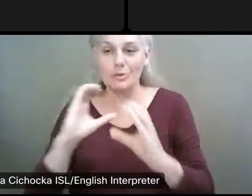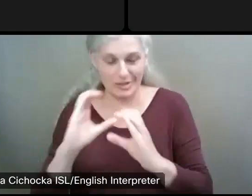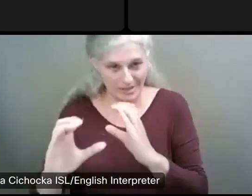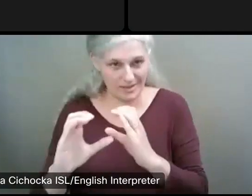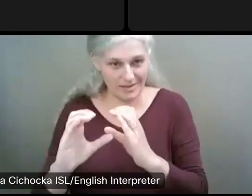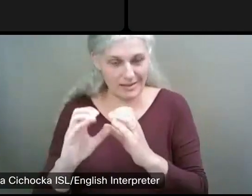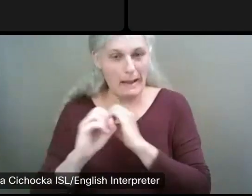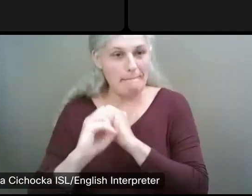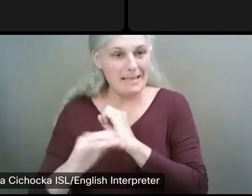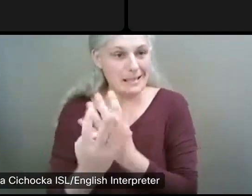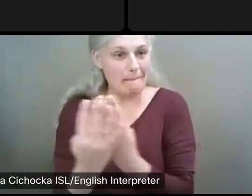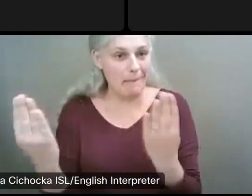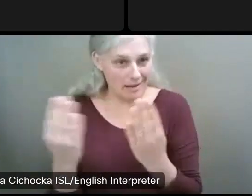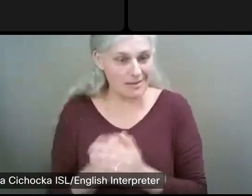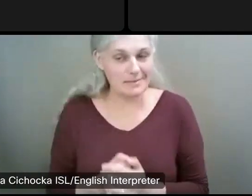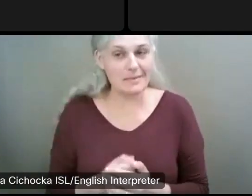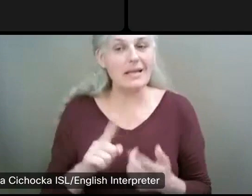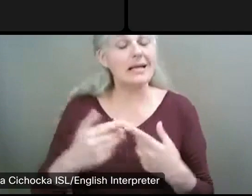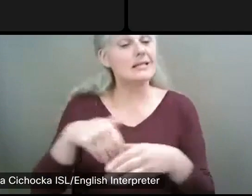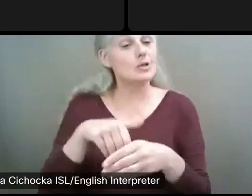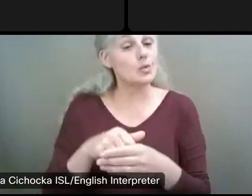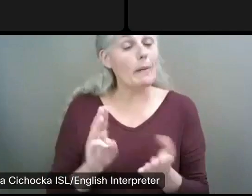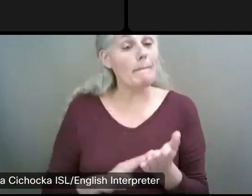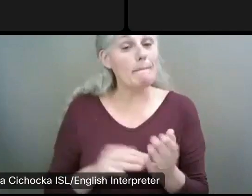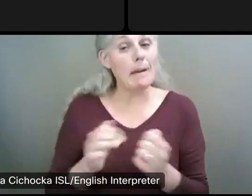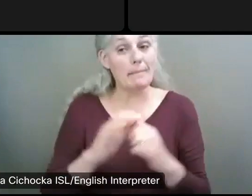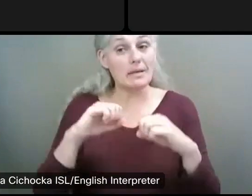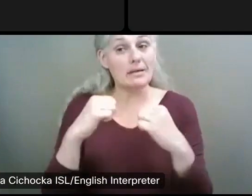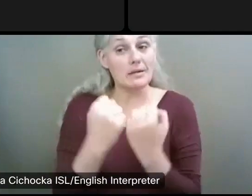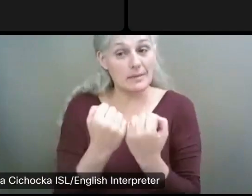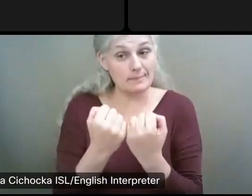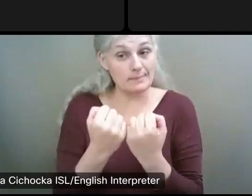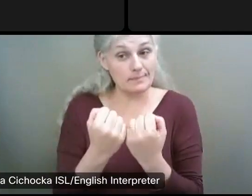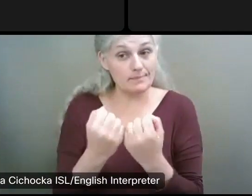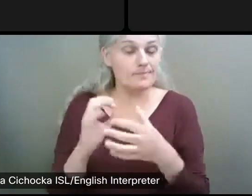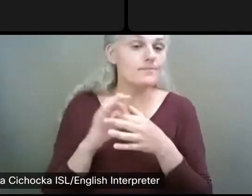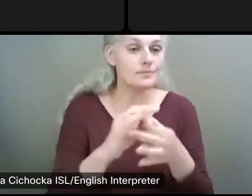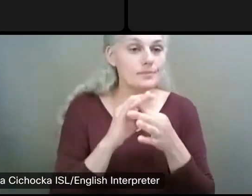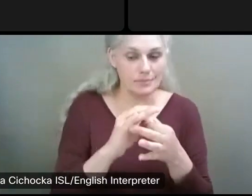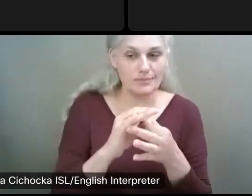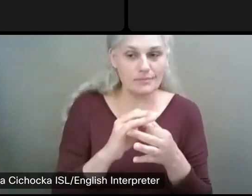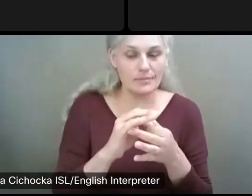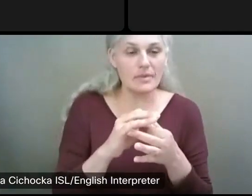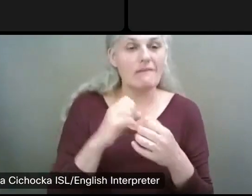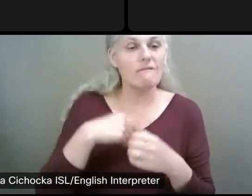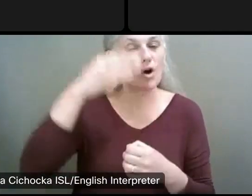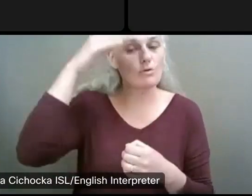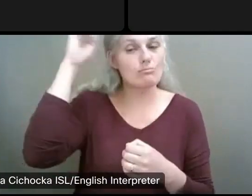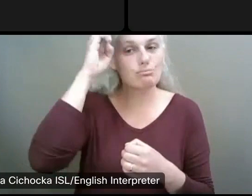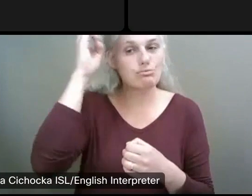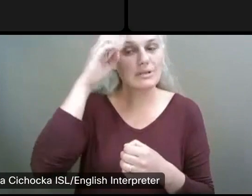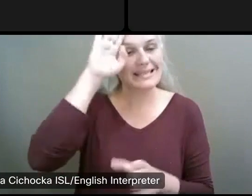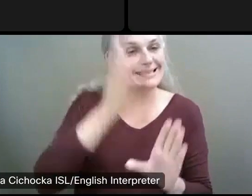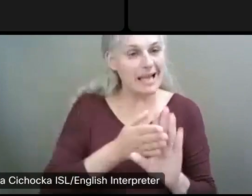and Media panel. She's also a chartered member of the Associate Fellow and Associate Fellow of the British